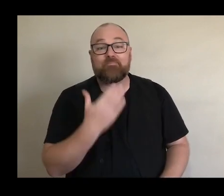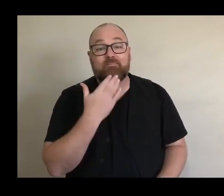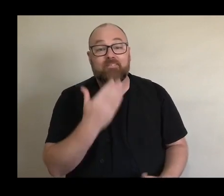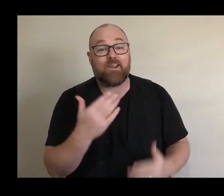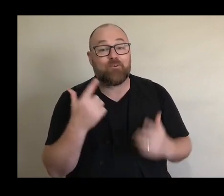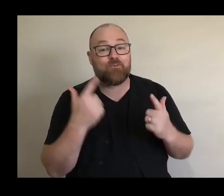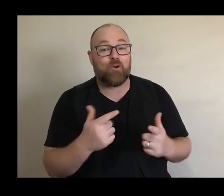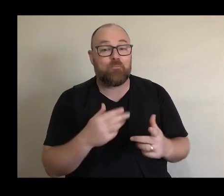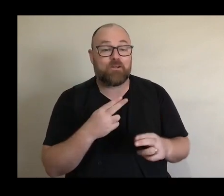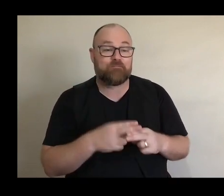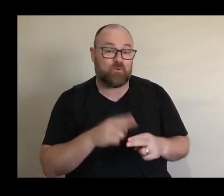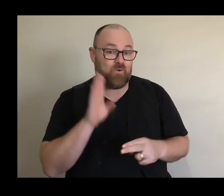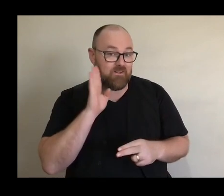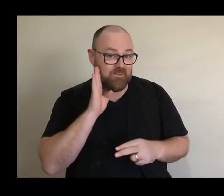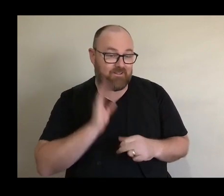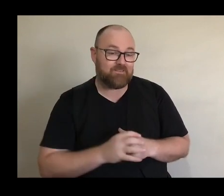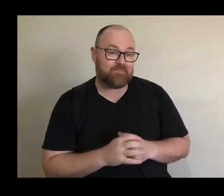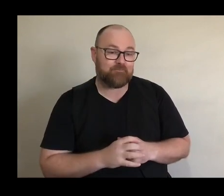listening.